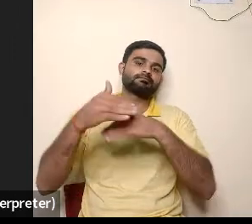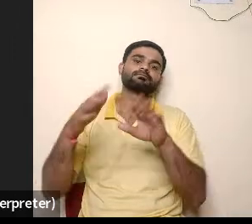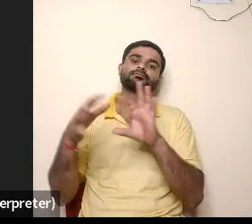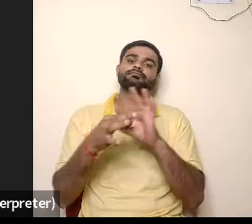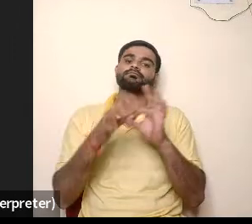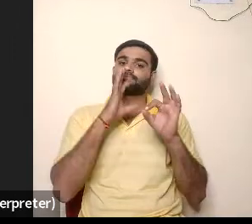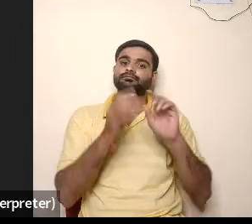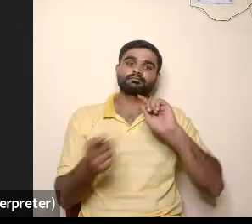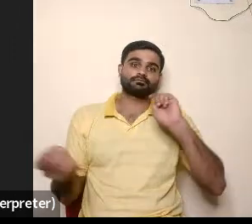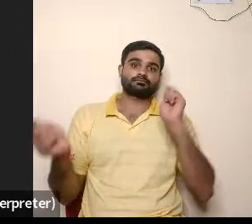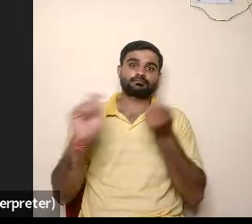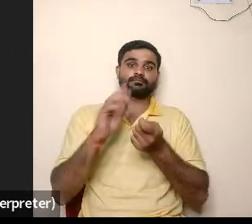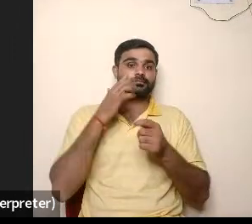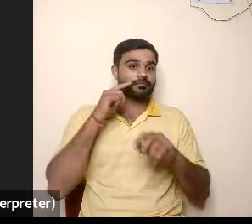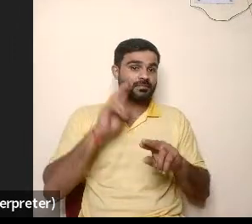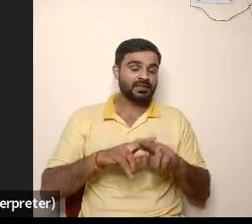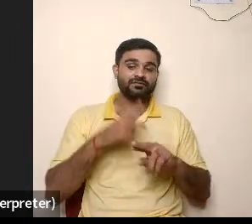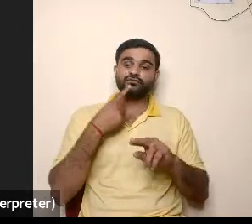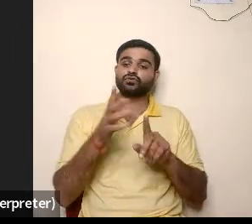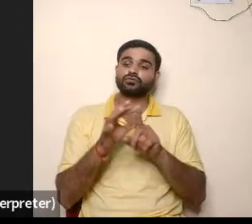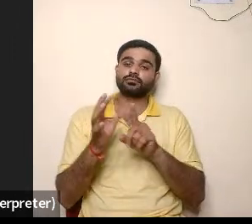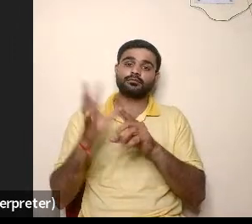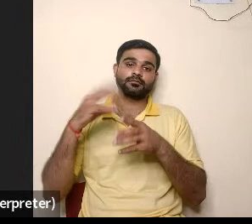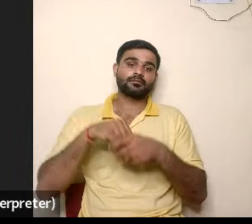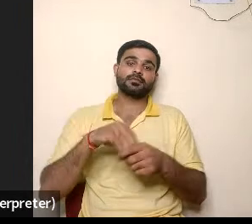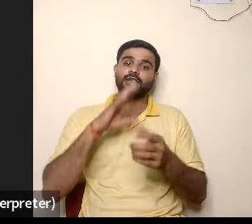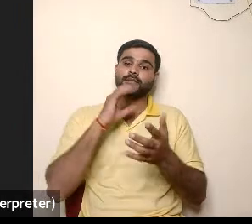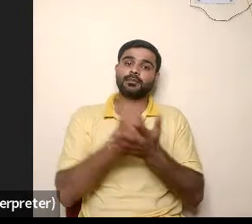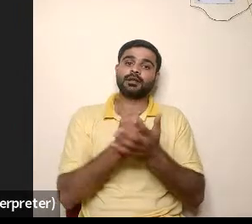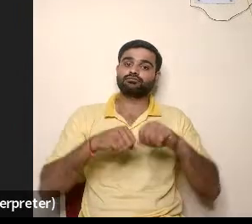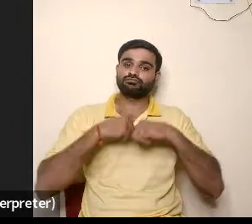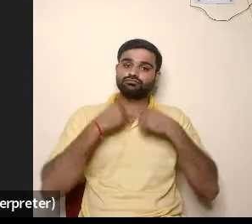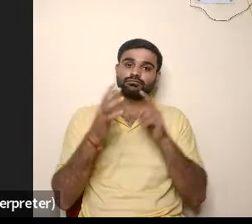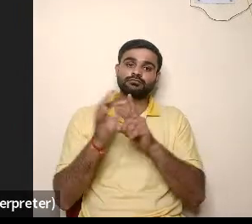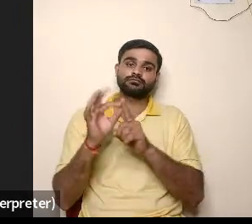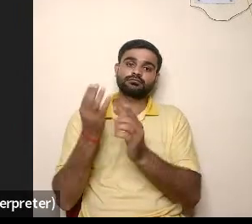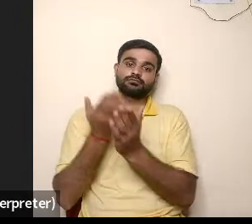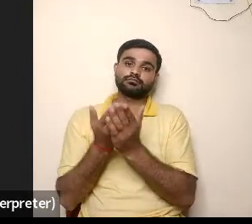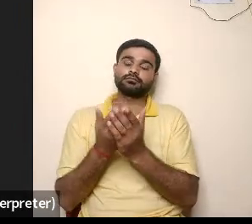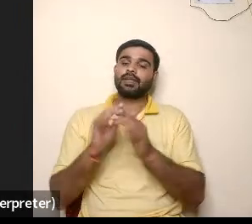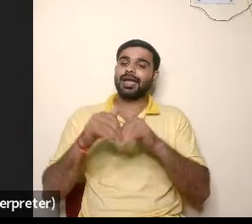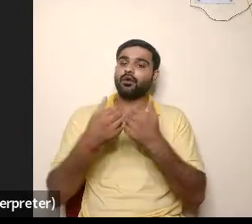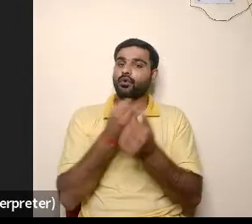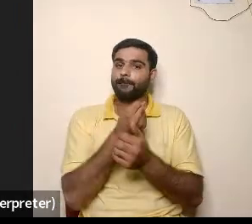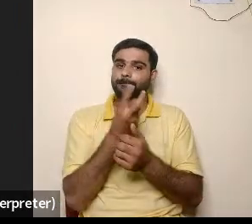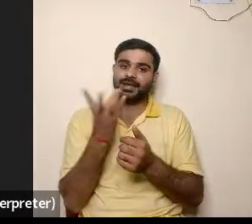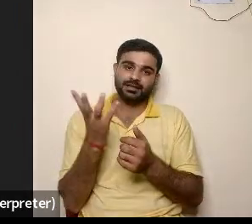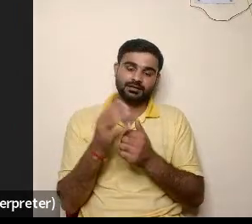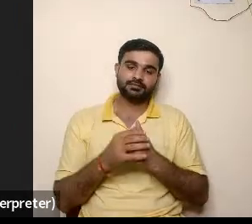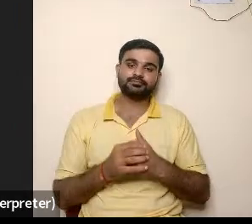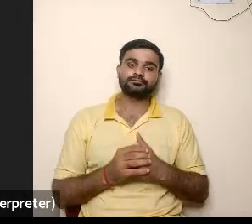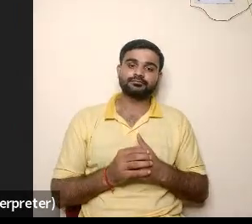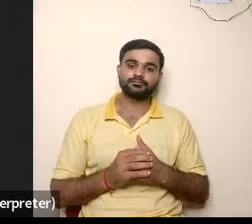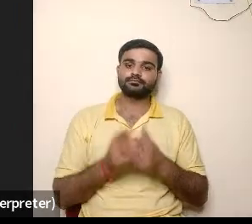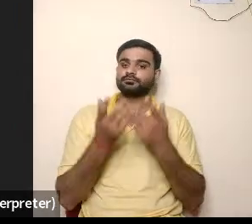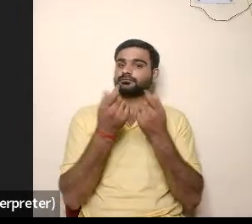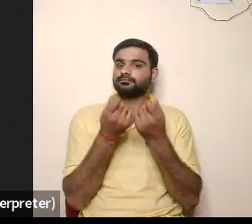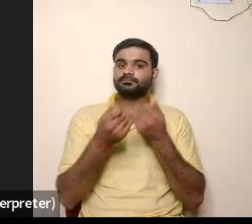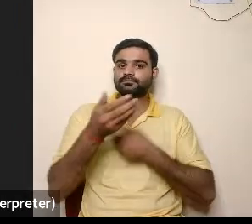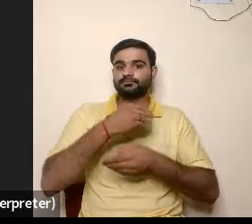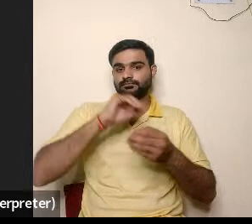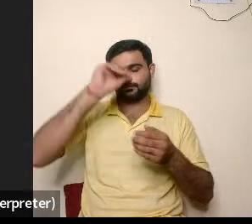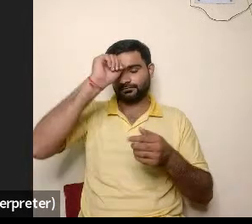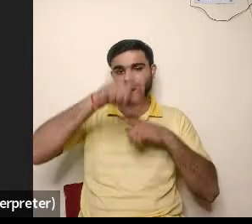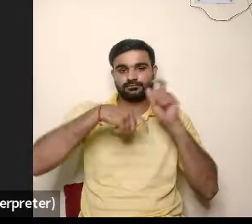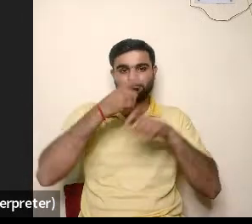game changer, because if that becomes a permitted activity, and given how much money Indian corporates